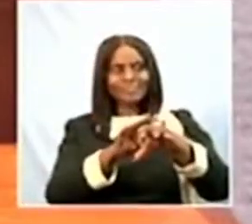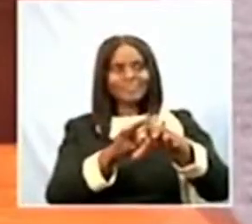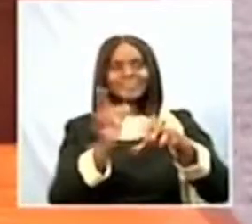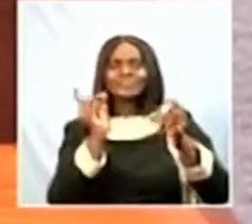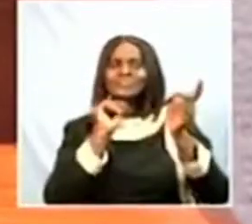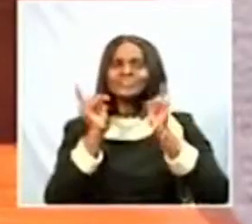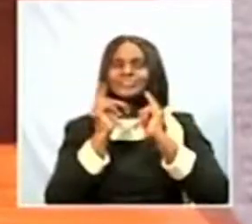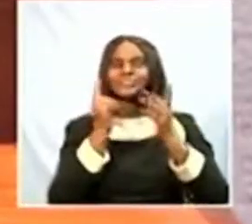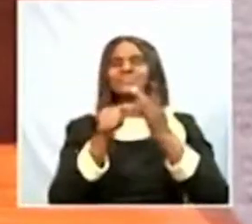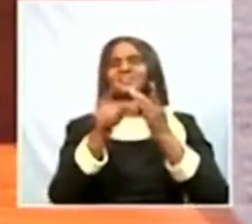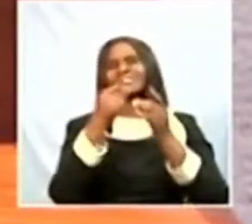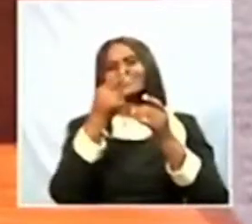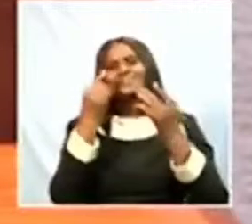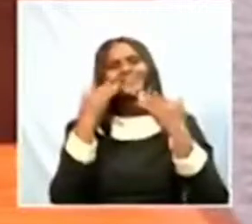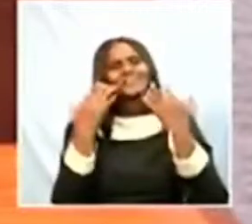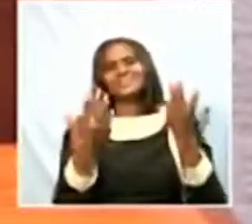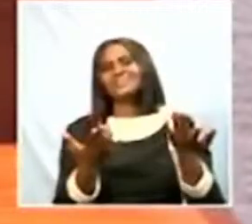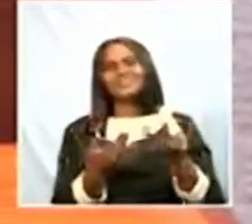saying.